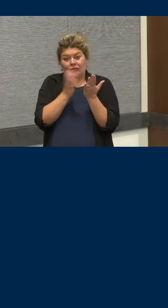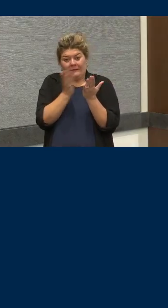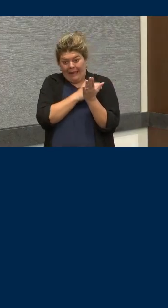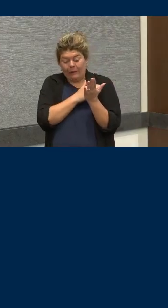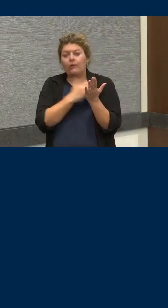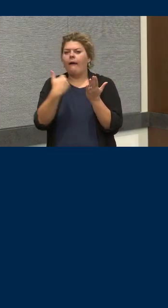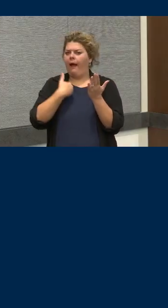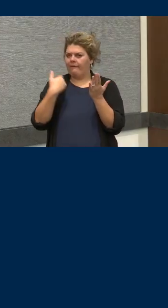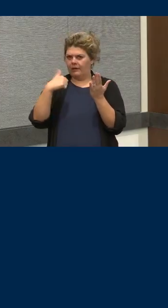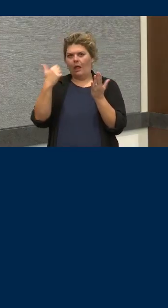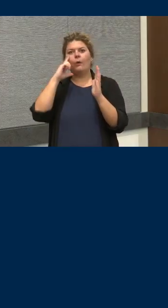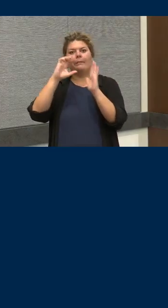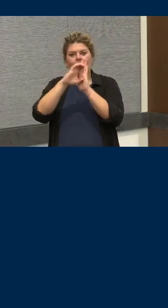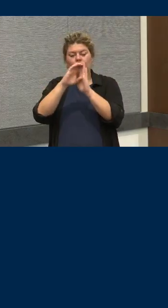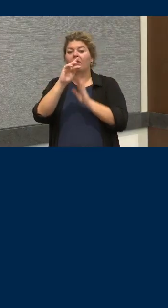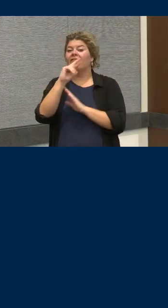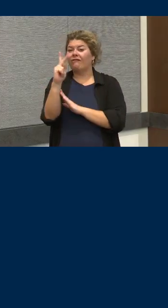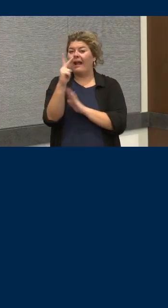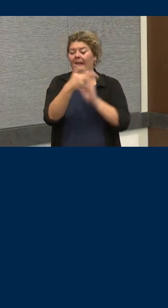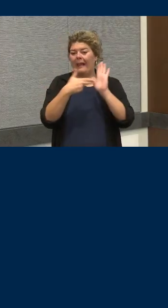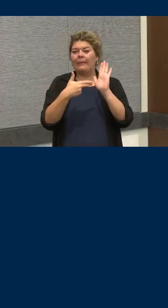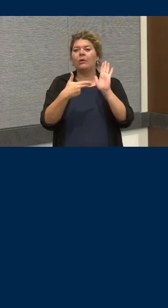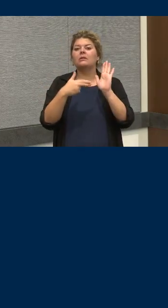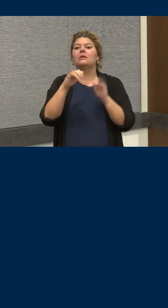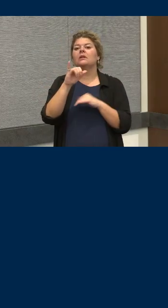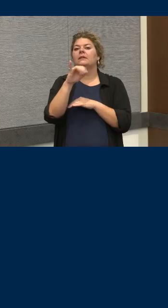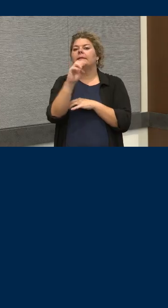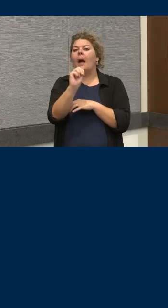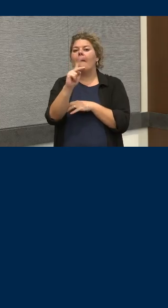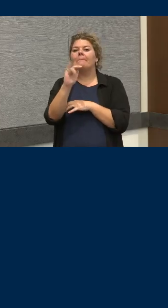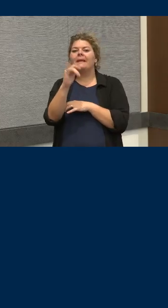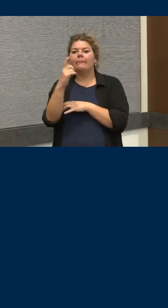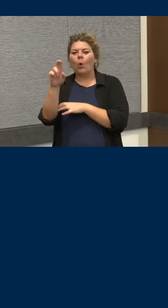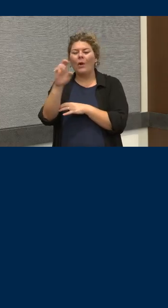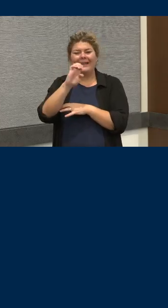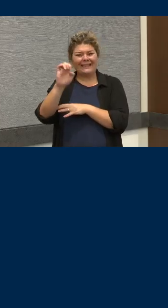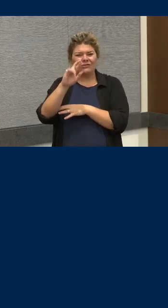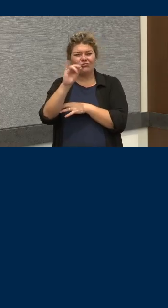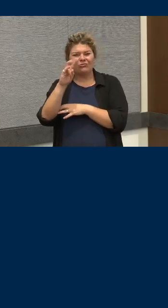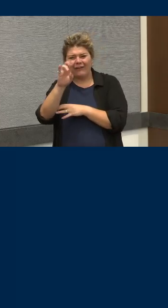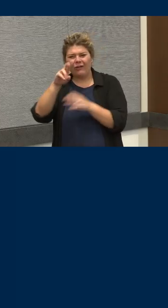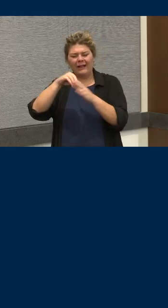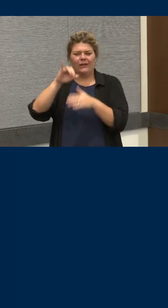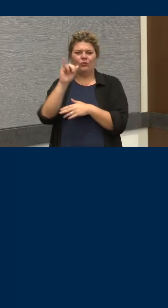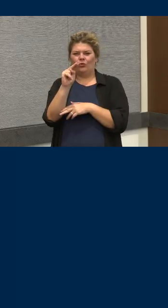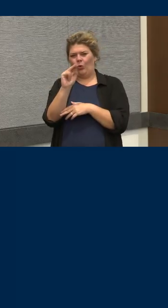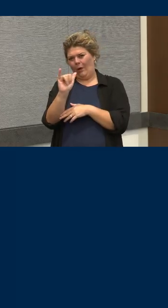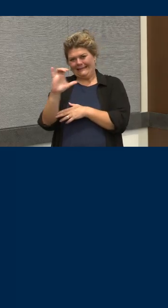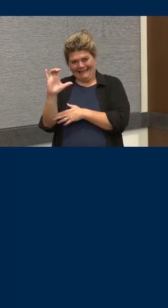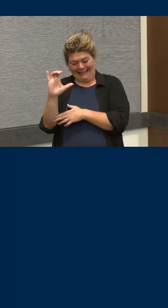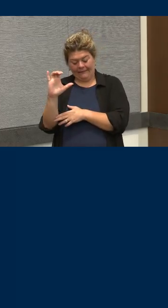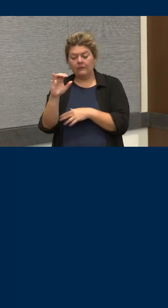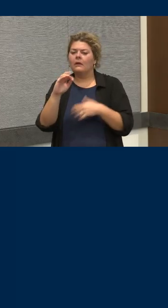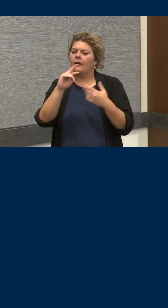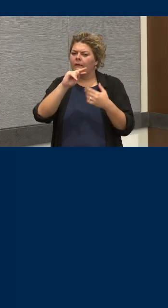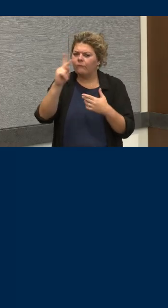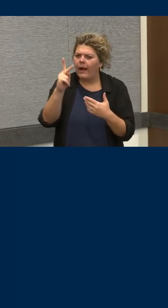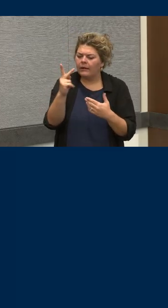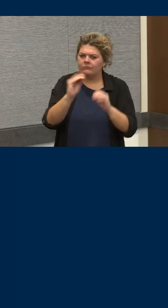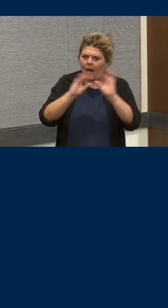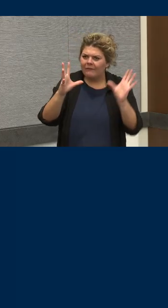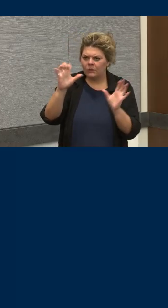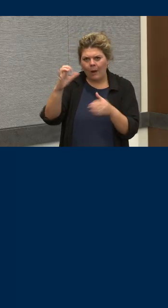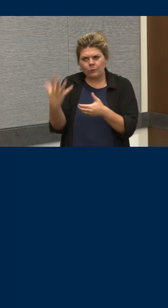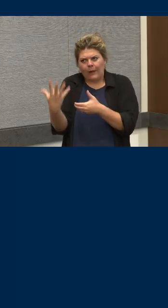appears a photograph that Frank labeled Yom Kippur, East River, New York City. Frank obviously wanted to